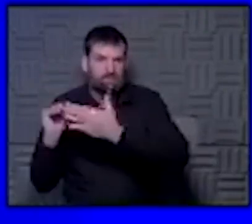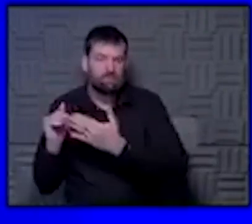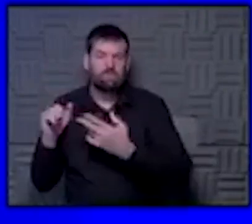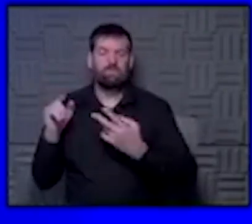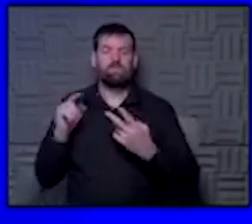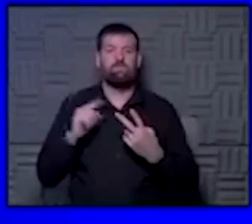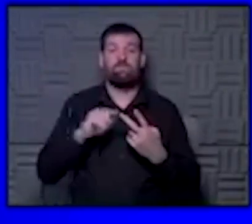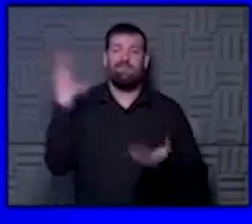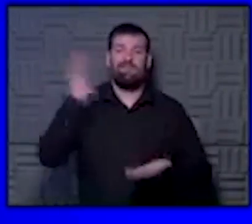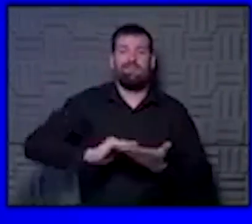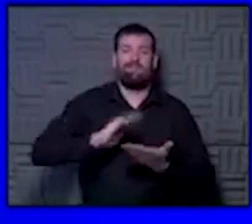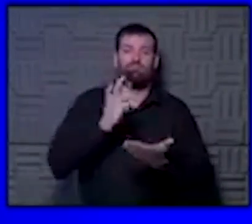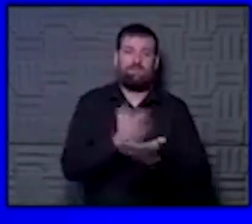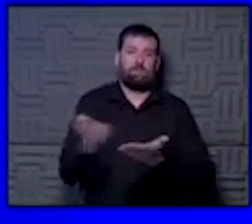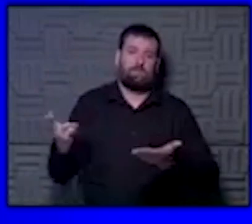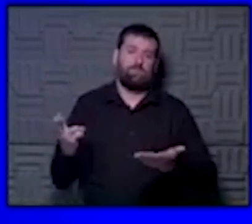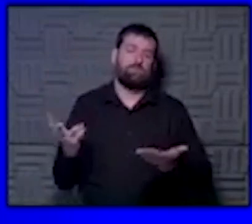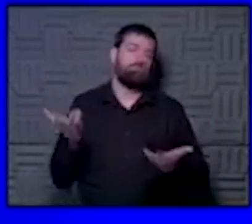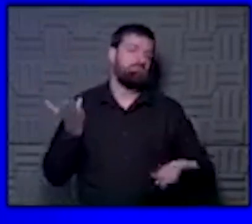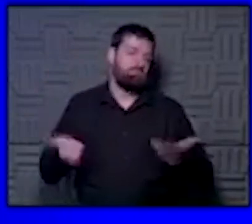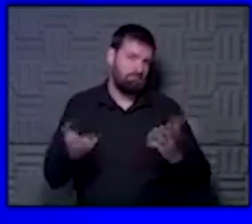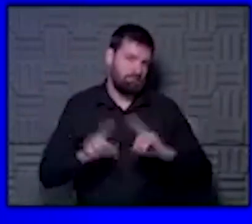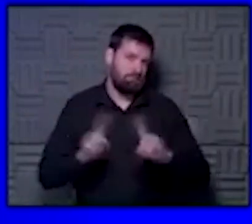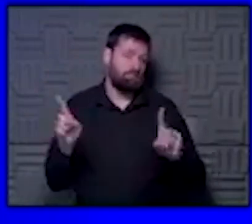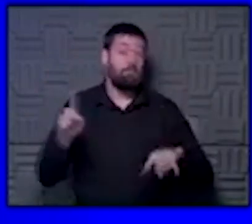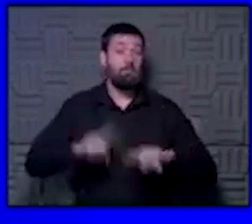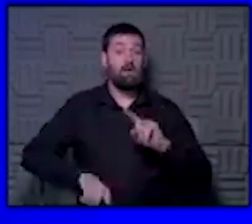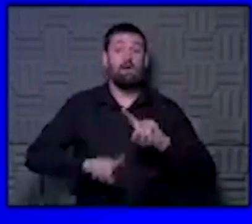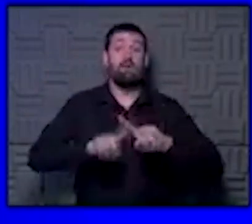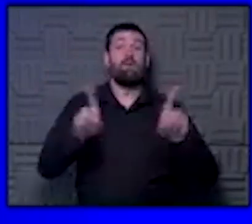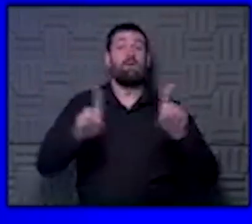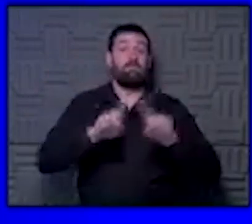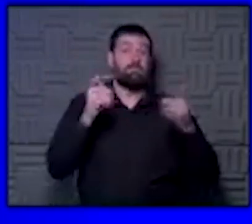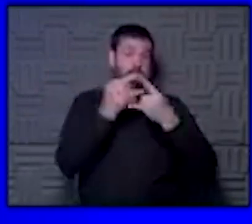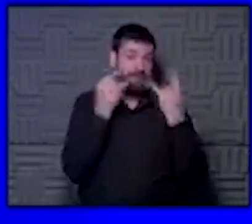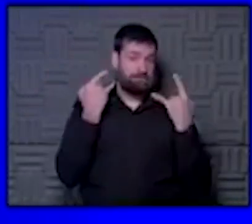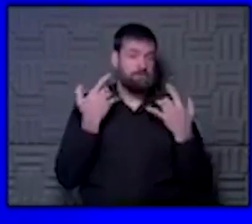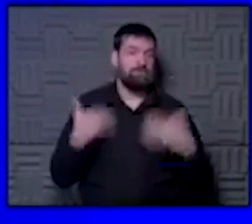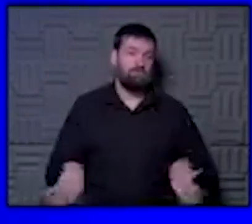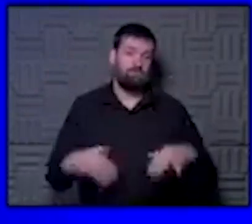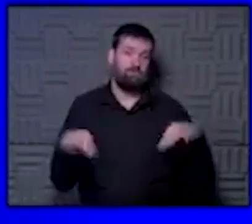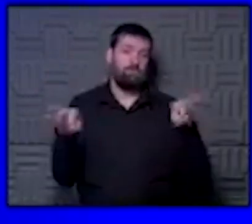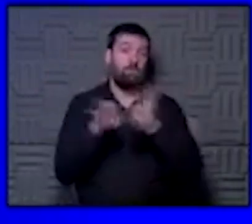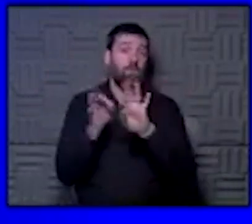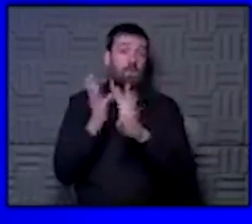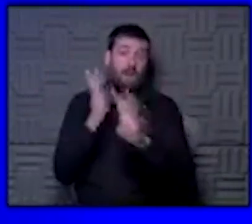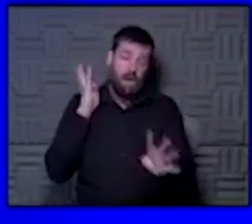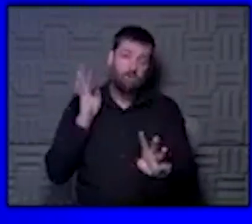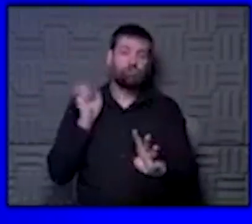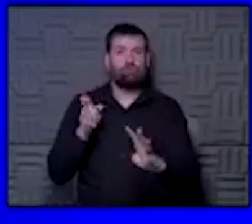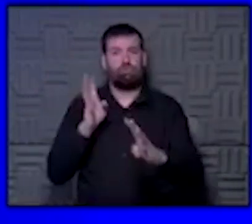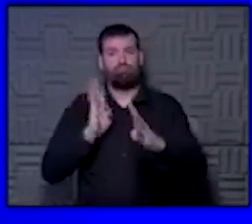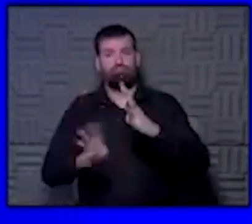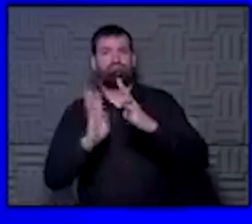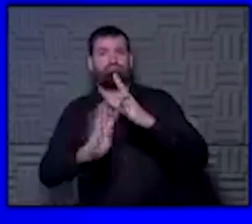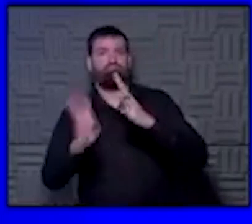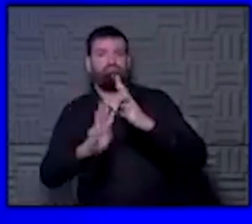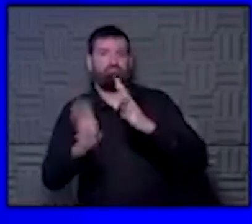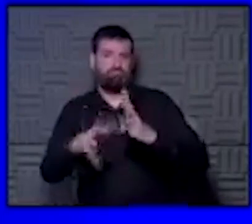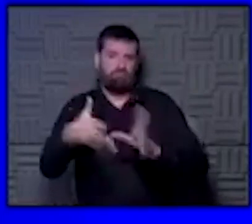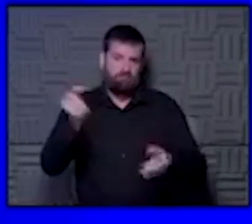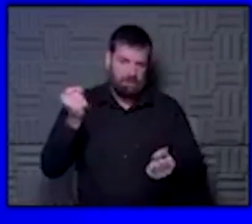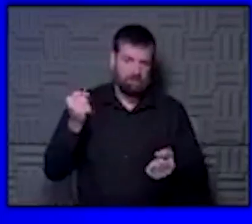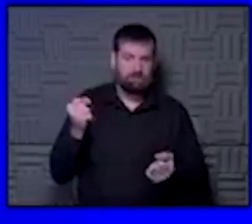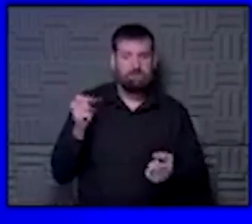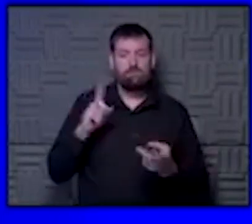many resources. But the masking is going to be important. The lines should move through fairly quickly. You can do that.